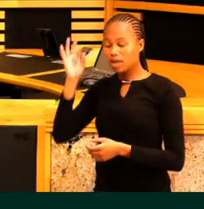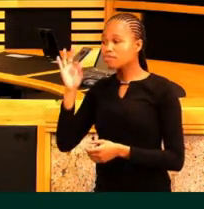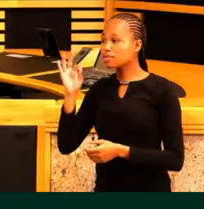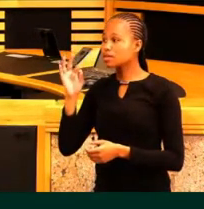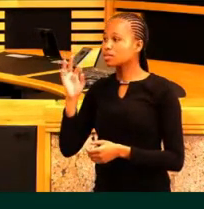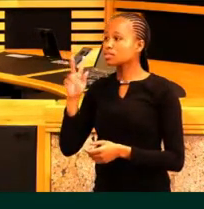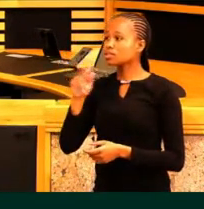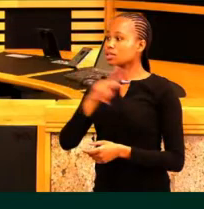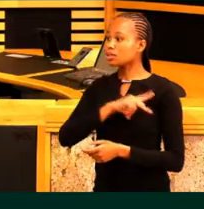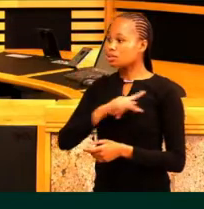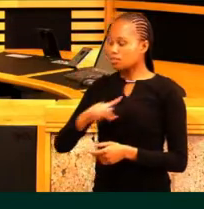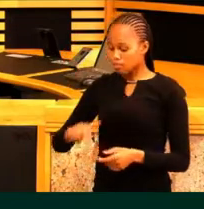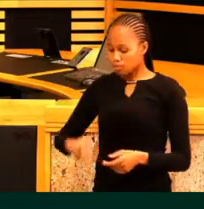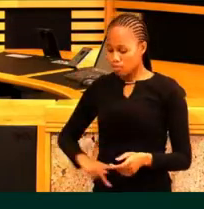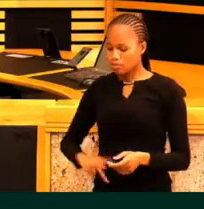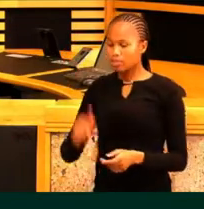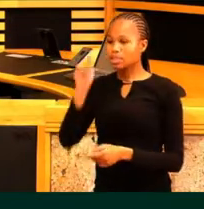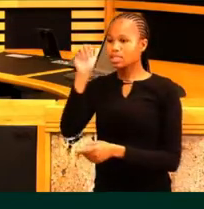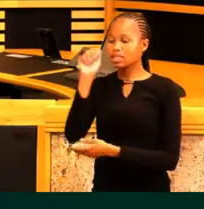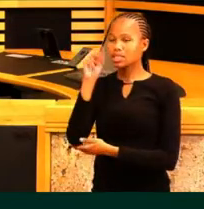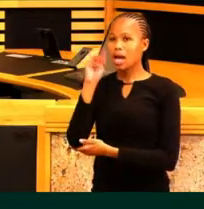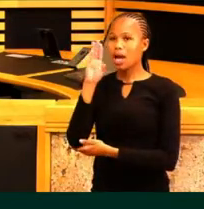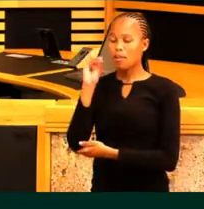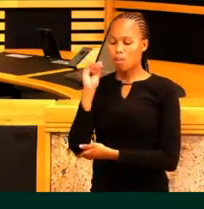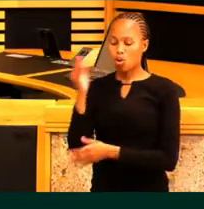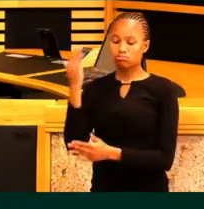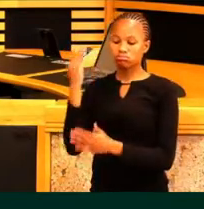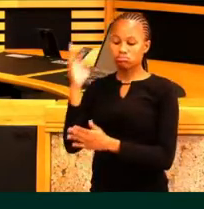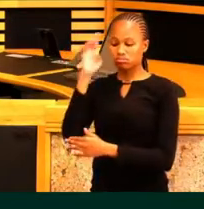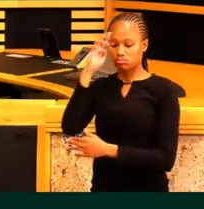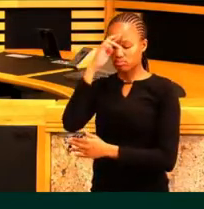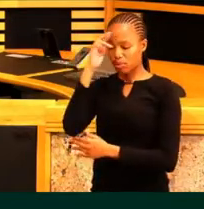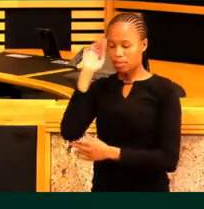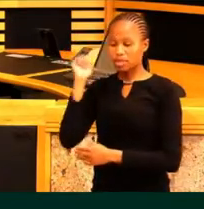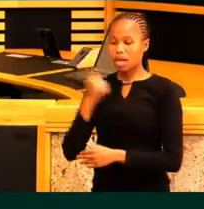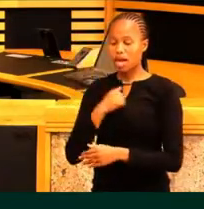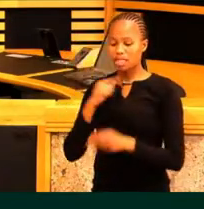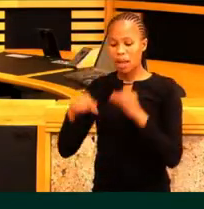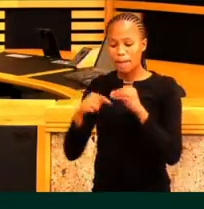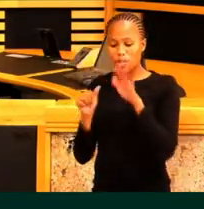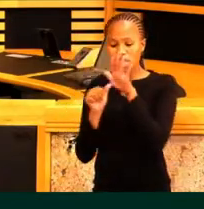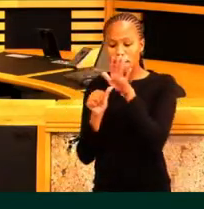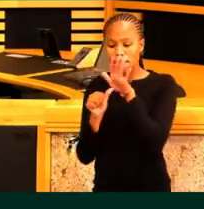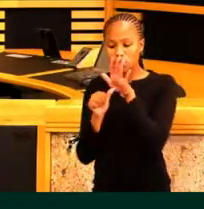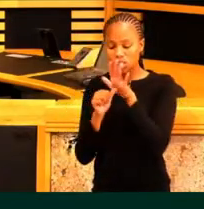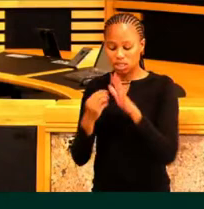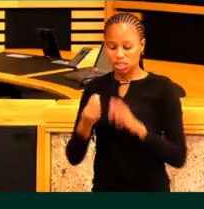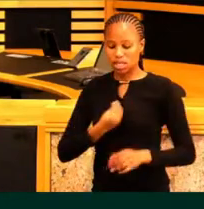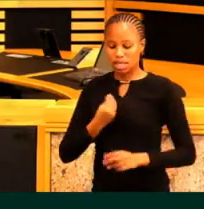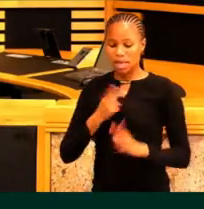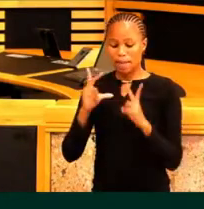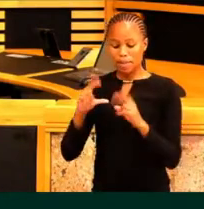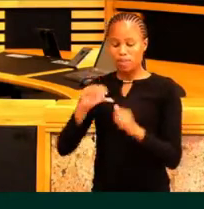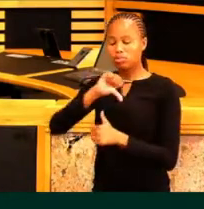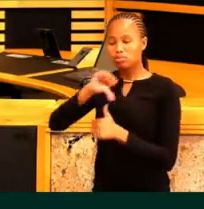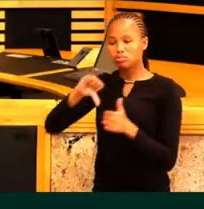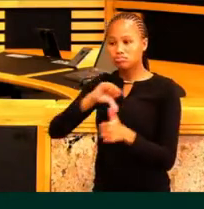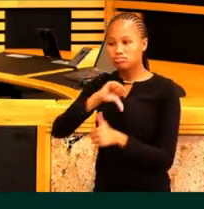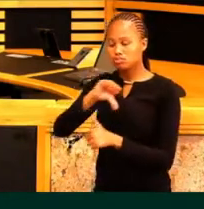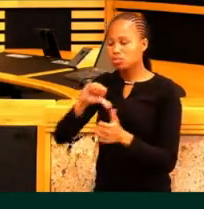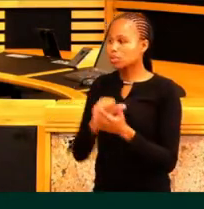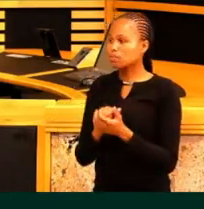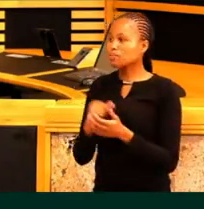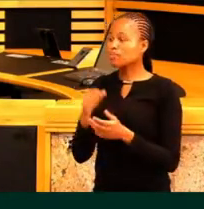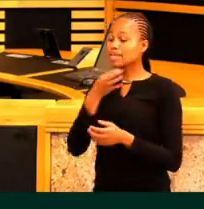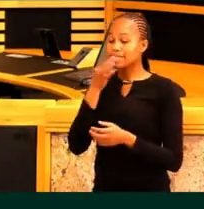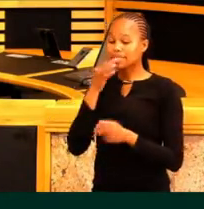Oliver Regional Tambo once reminded us about the importance of young people in society when he said and I quote